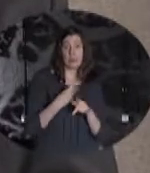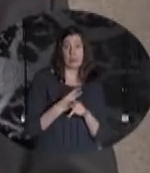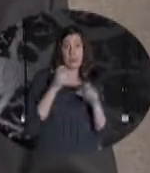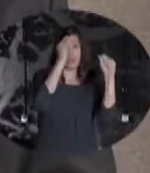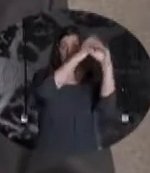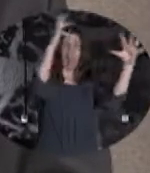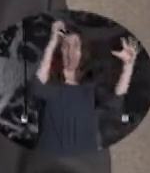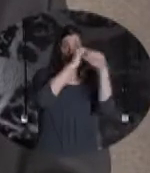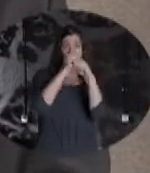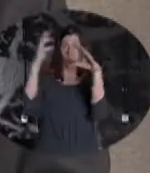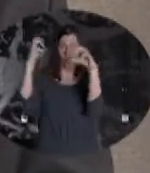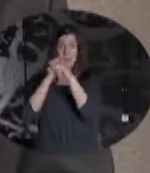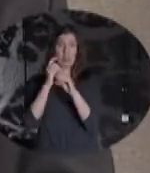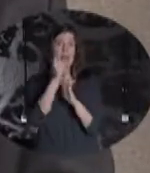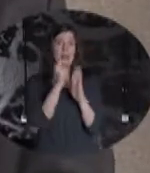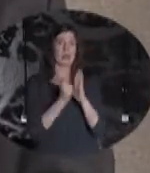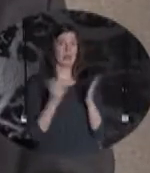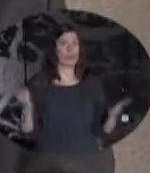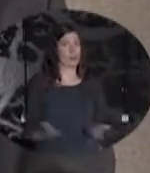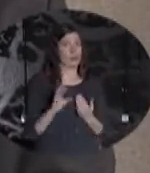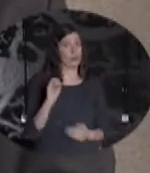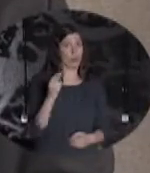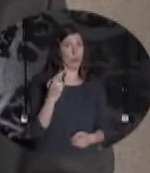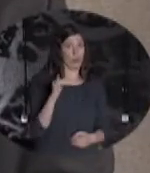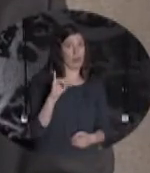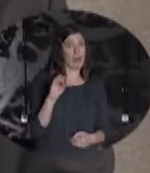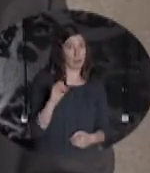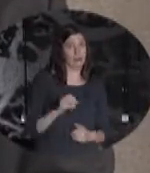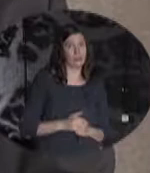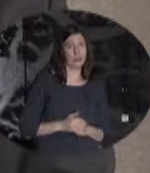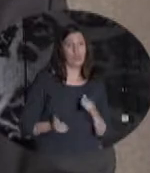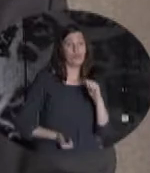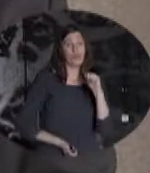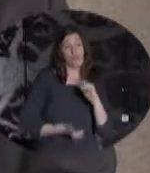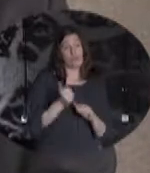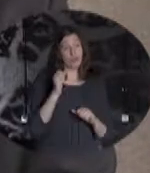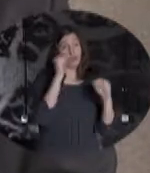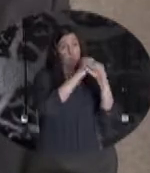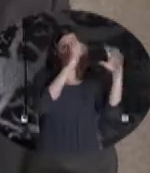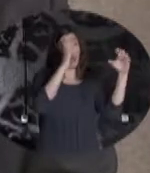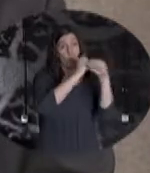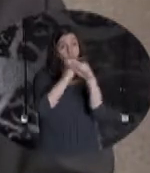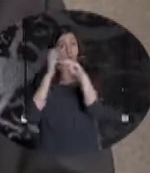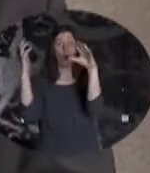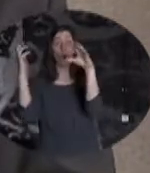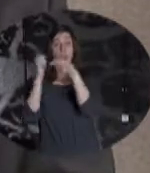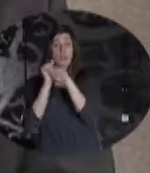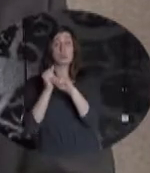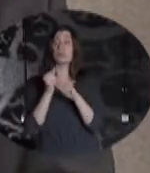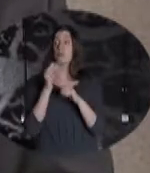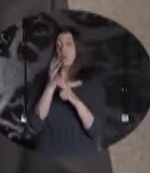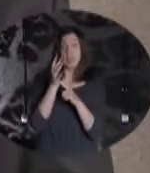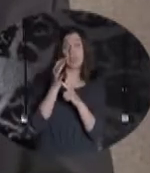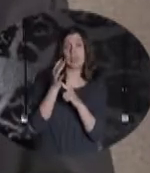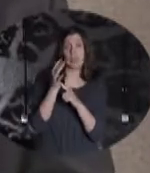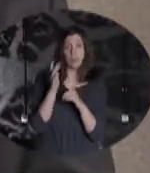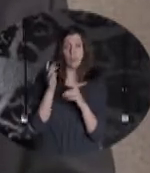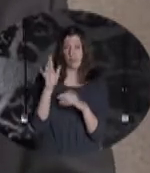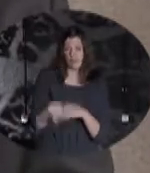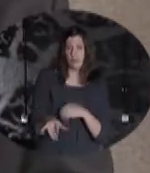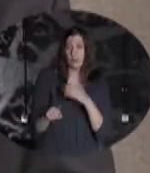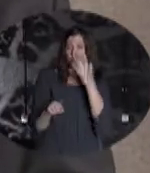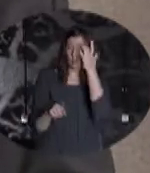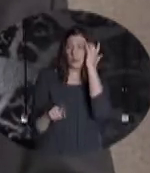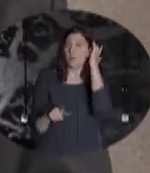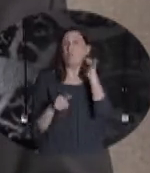actually legal to use in the state of Ohio. For most of the fireworks that you buy, the big Roman candles and all that kind of stuff, you actually,